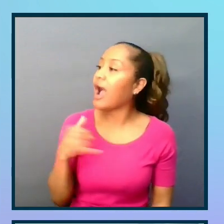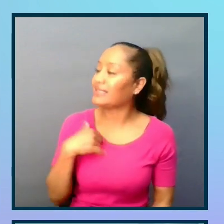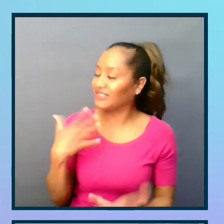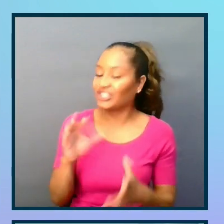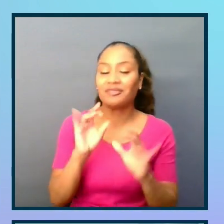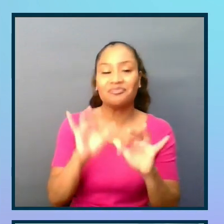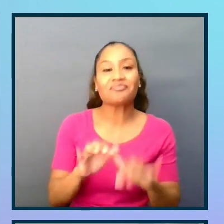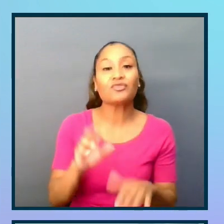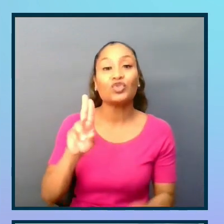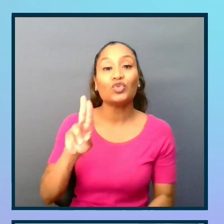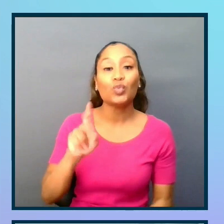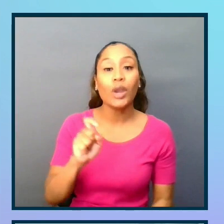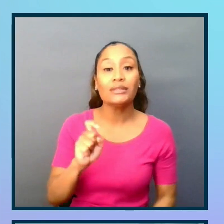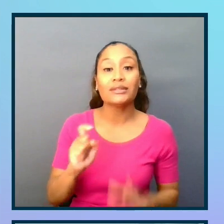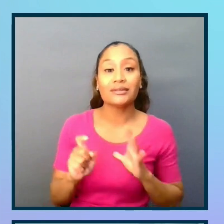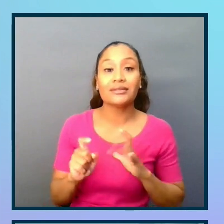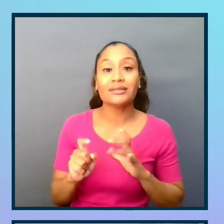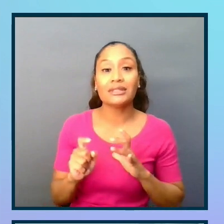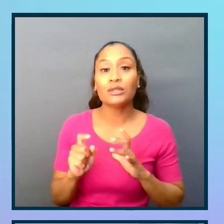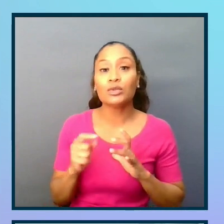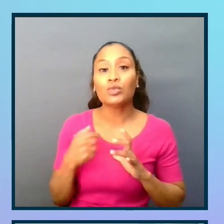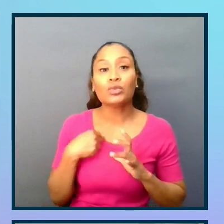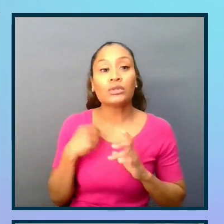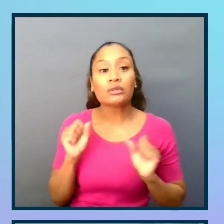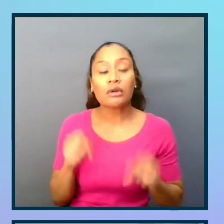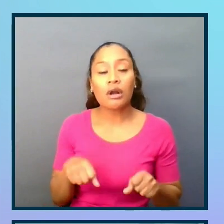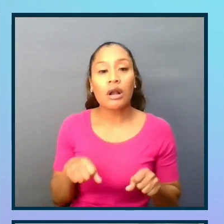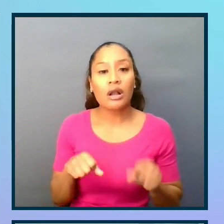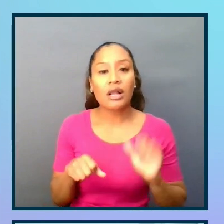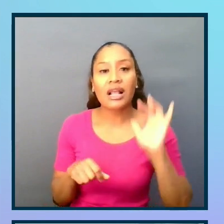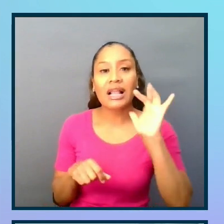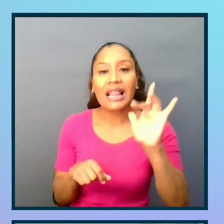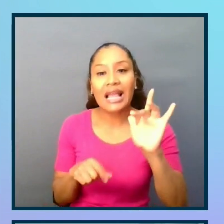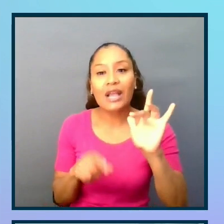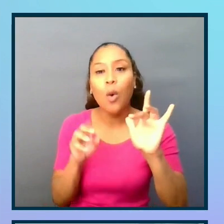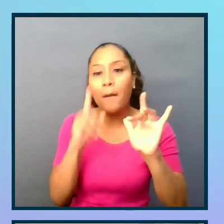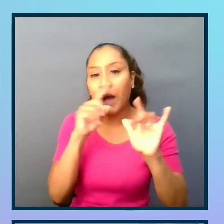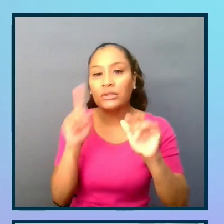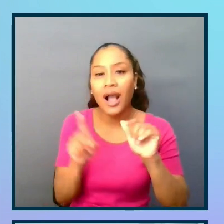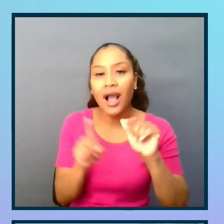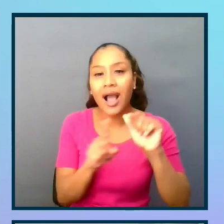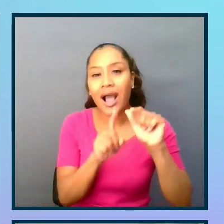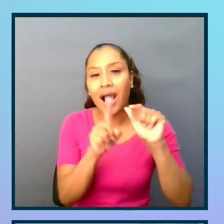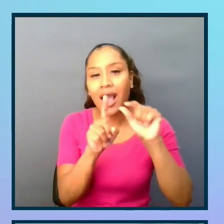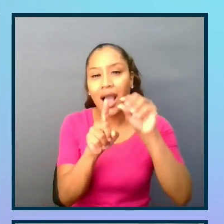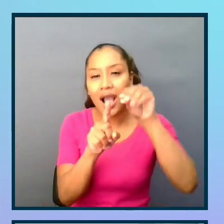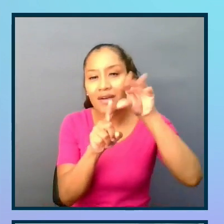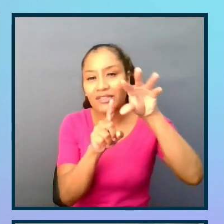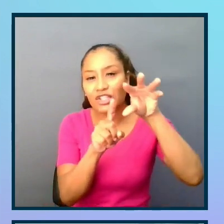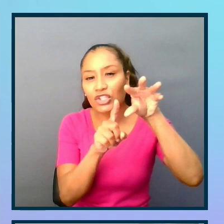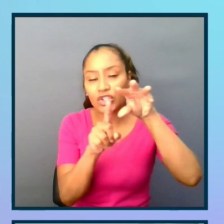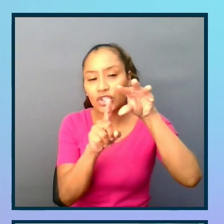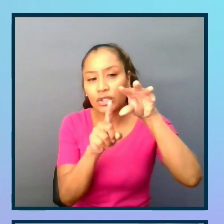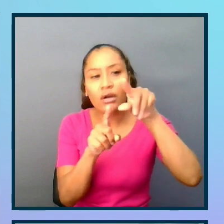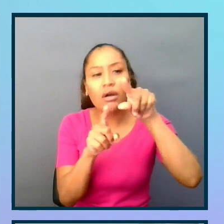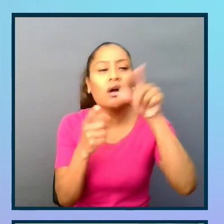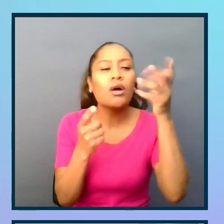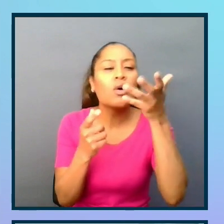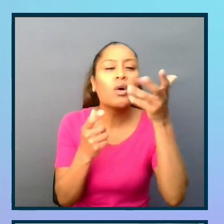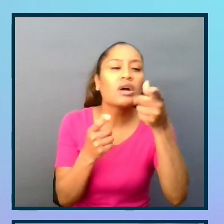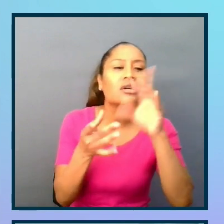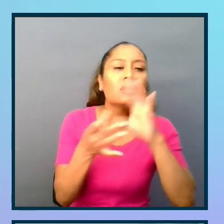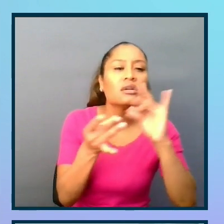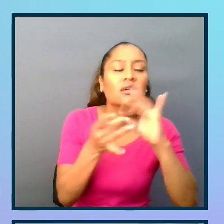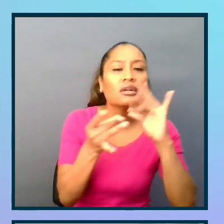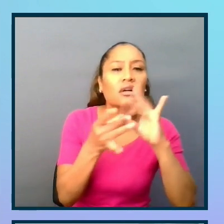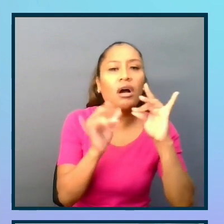the ability to be able to click or hover on some of these things and see some of the documentation that may be